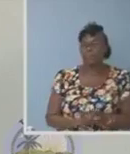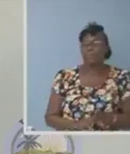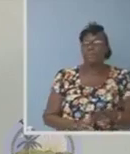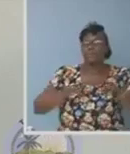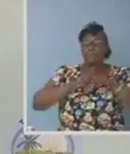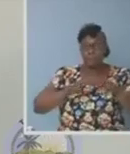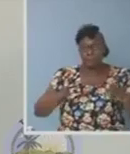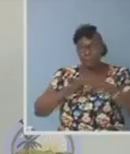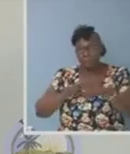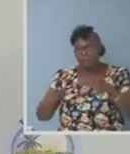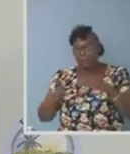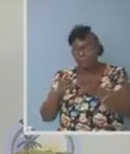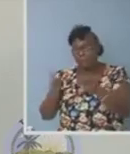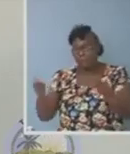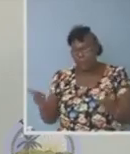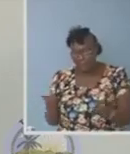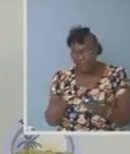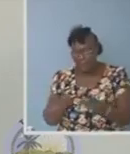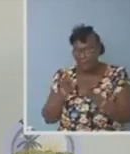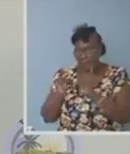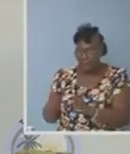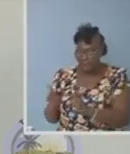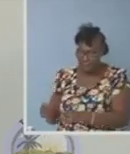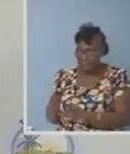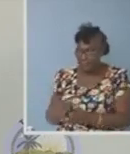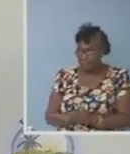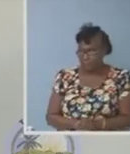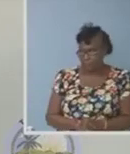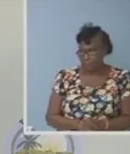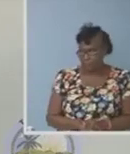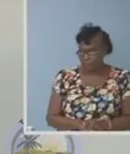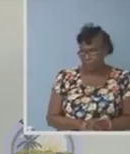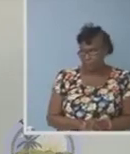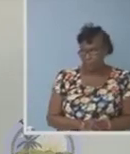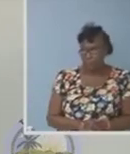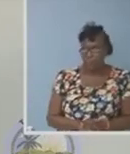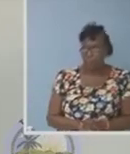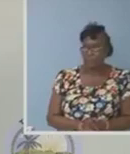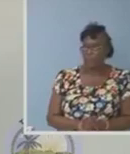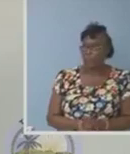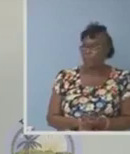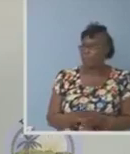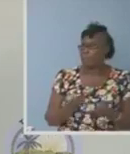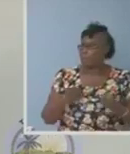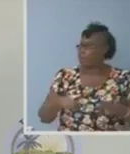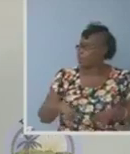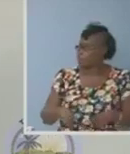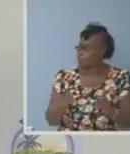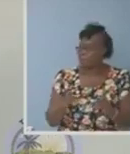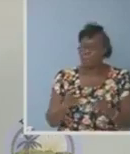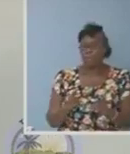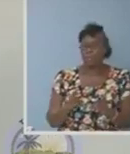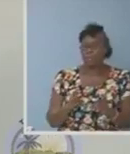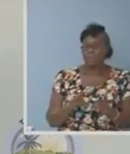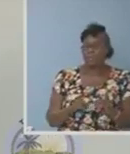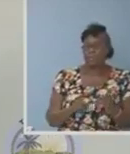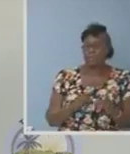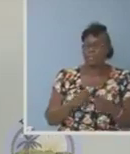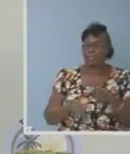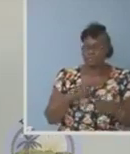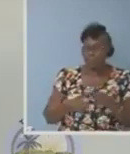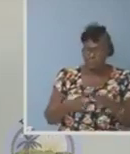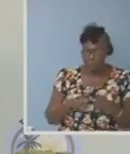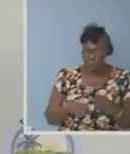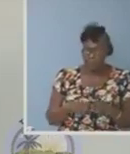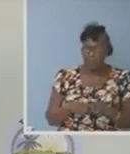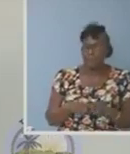in the past. For instance, we have accepted that during the shadow of this crisis, we have to address issues